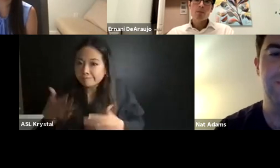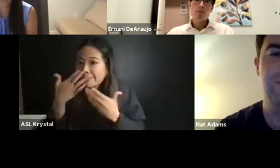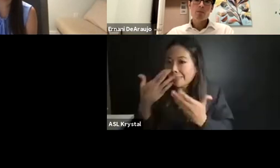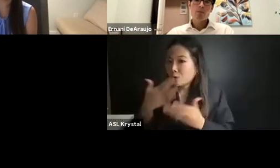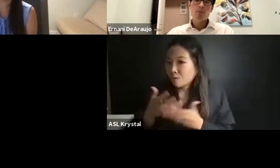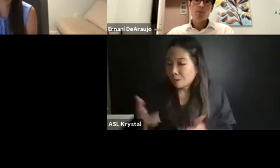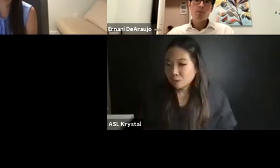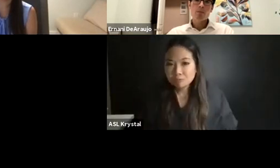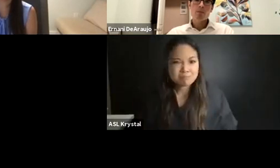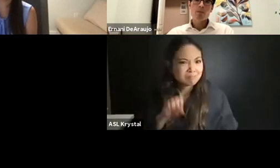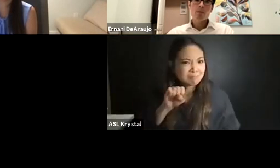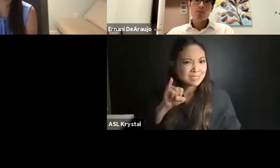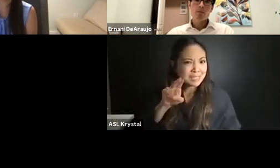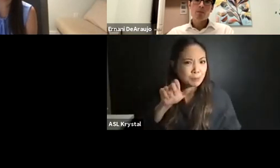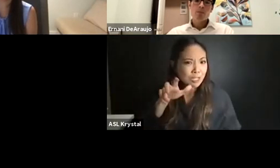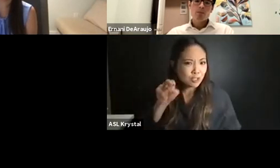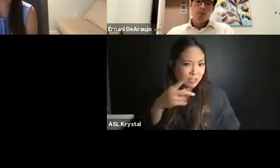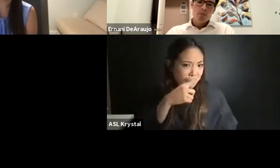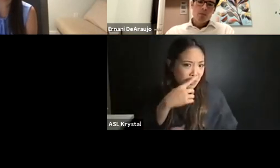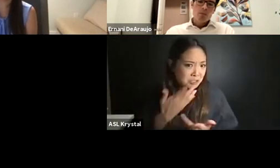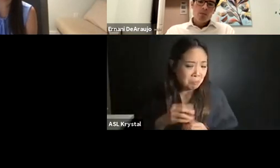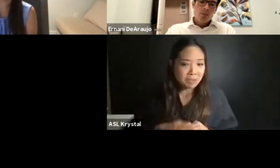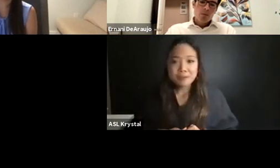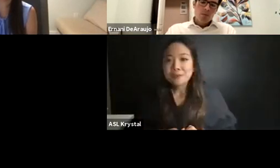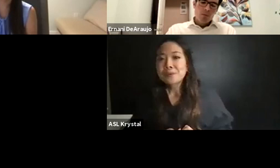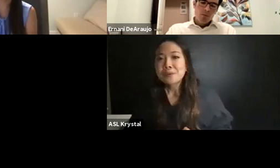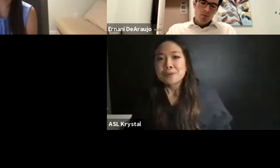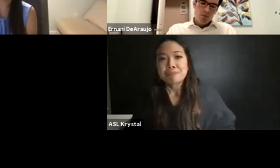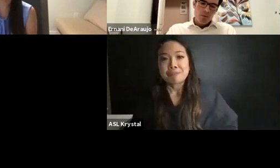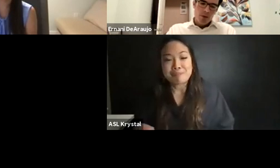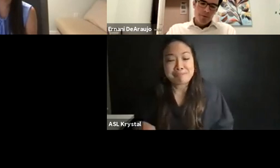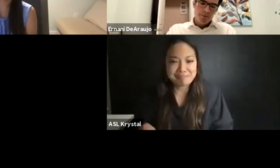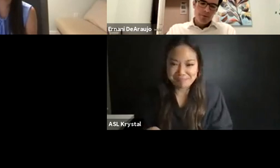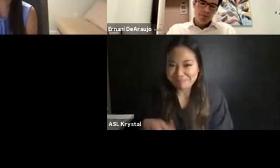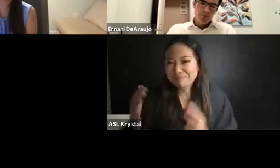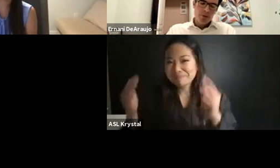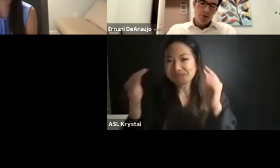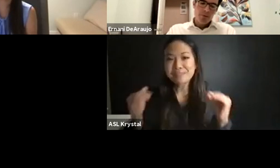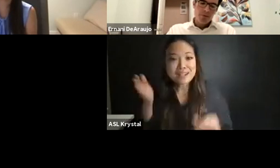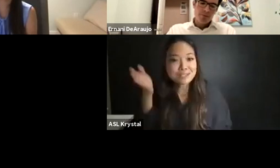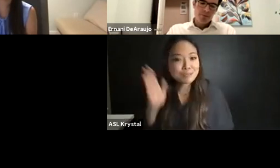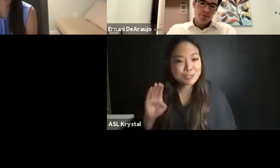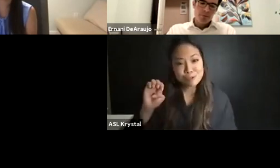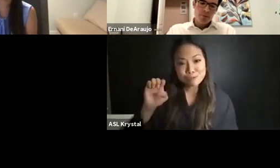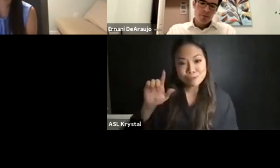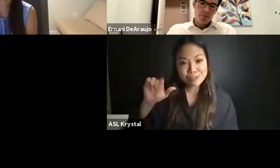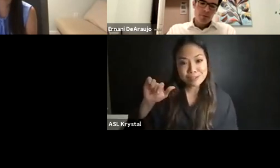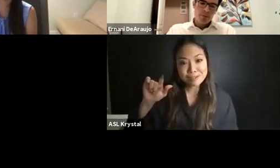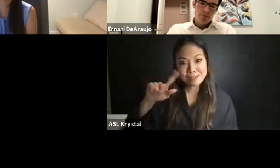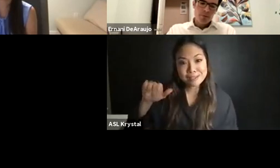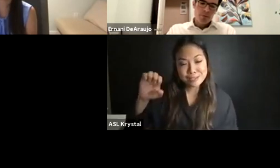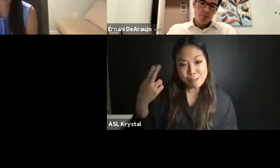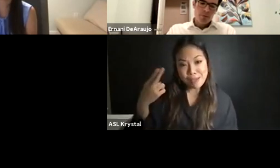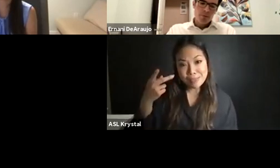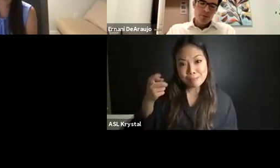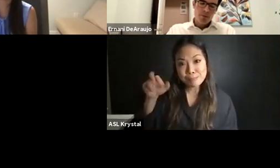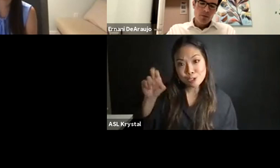you our next speaker is elizabeth pierce you can please raise your hand and zone followed by emily